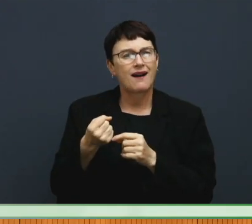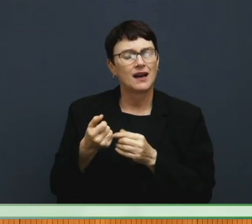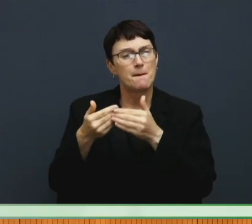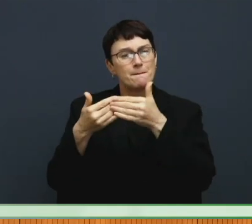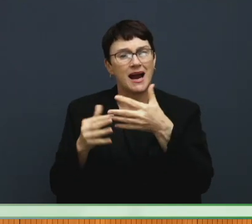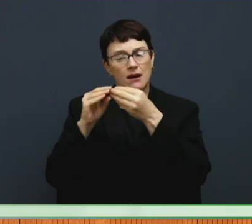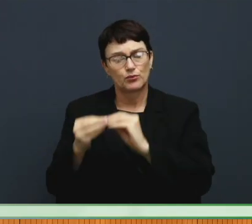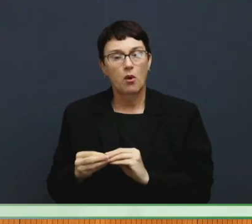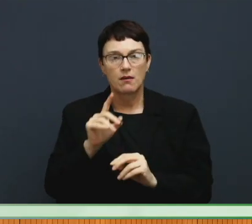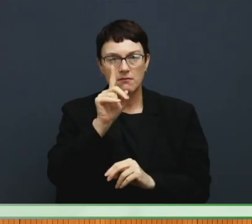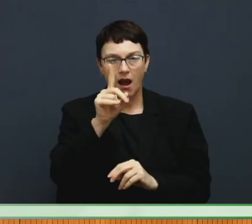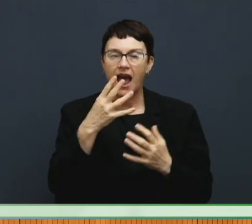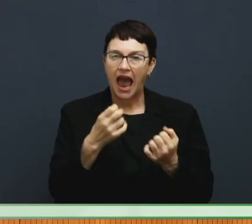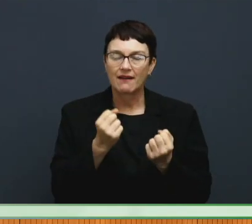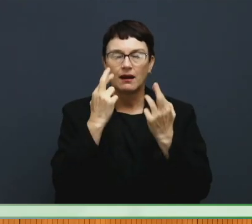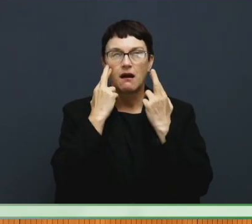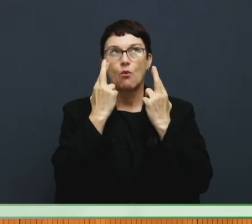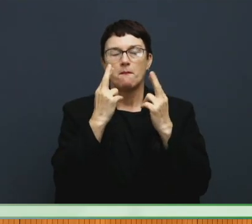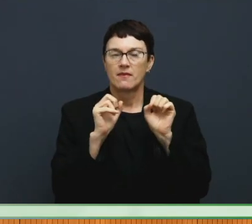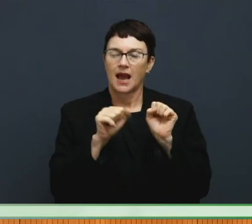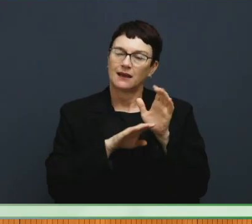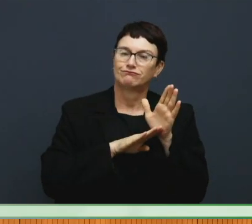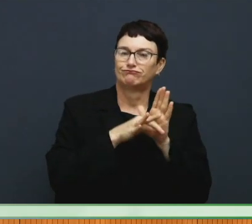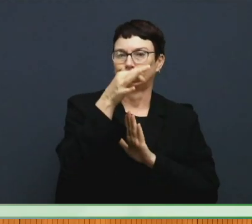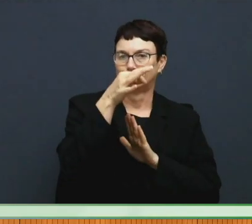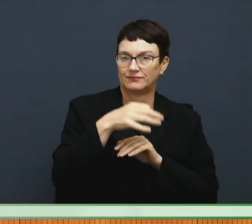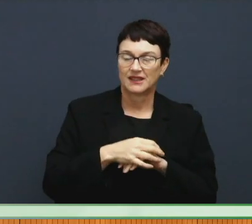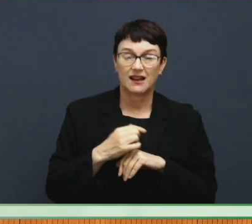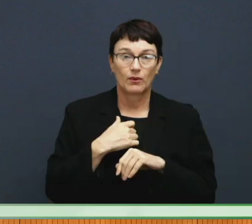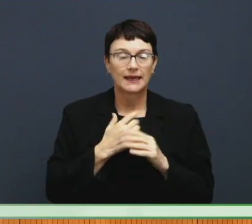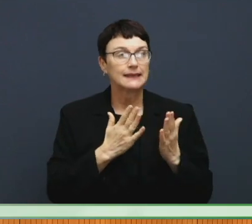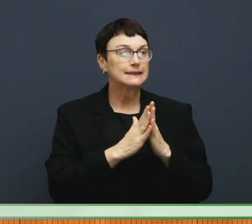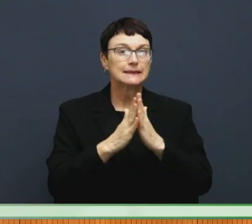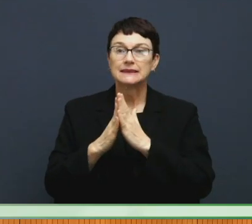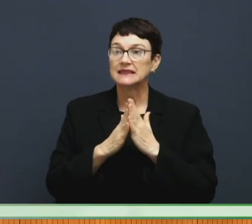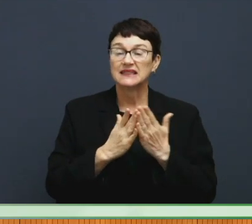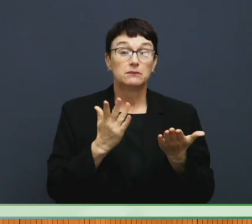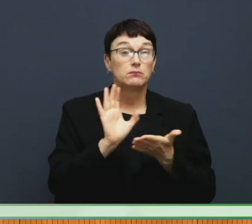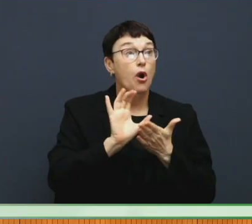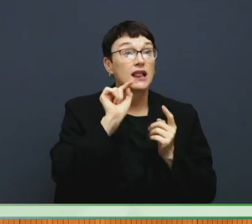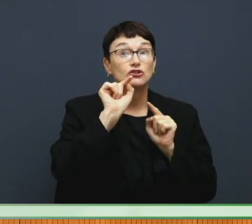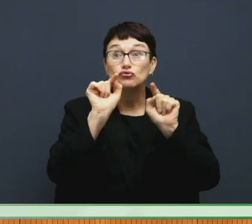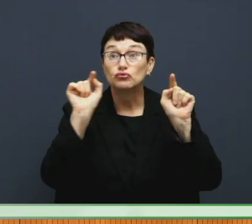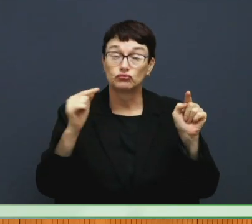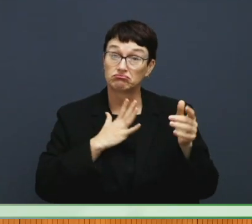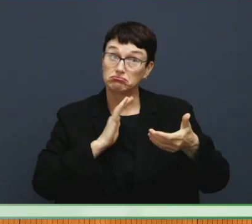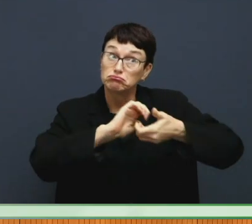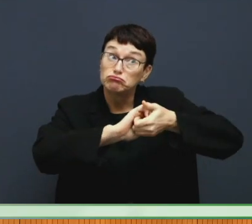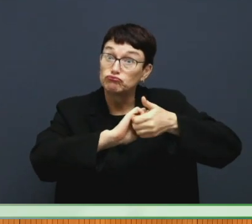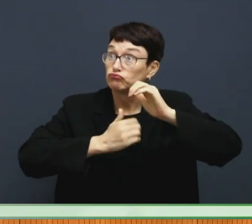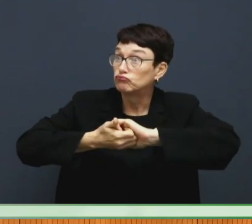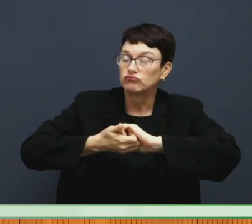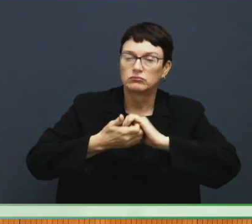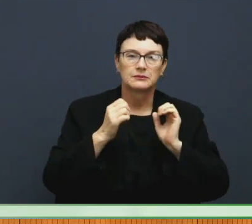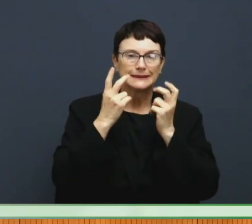We look forward to joining hands with colleagues worldwide to jointly promote the sustainable development